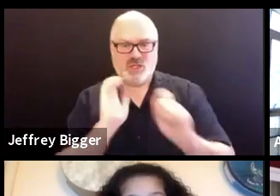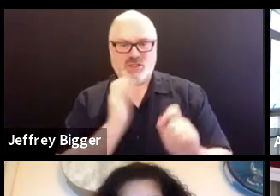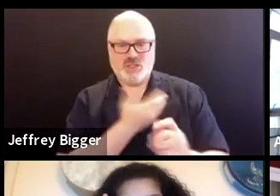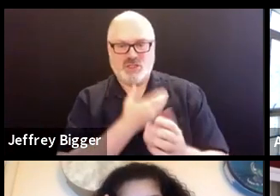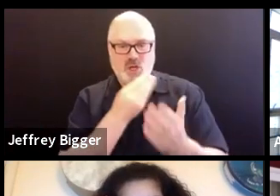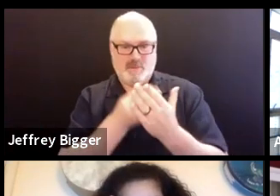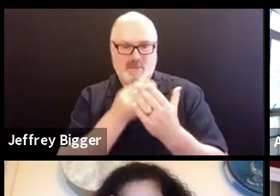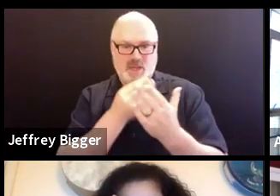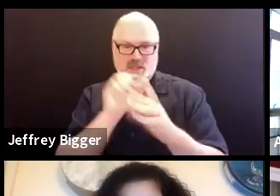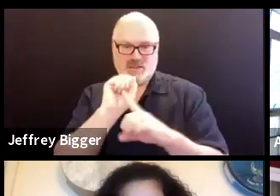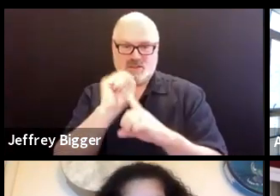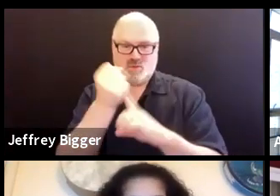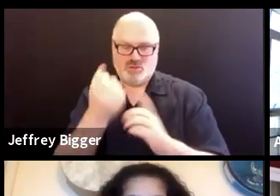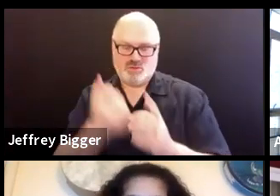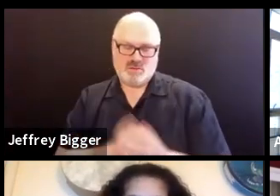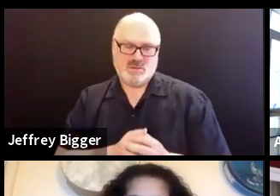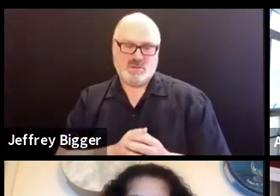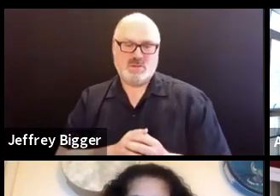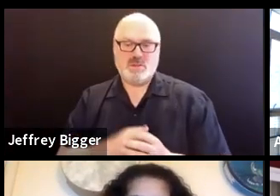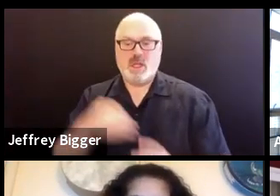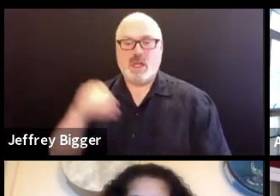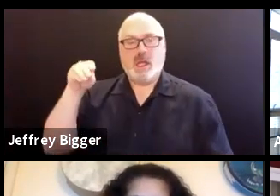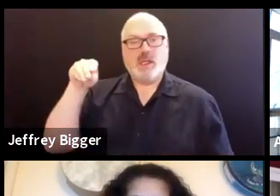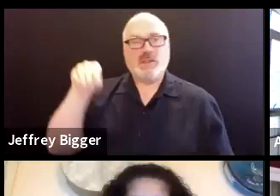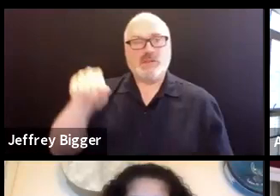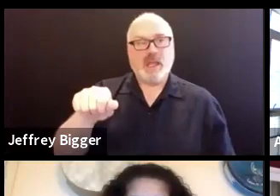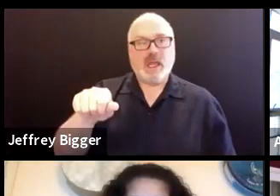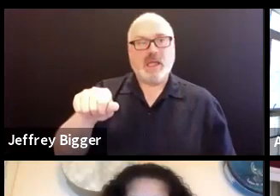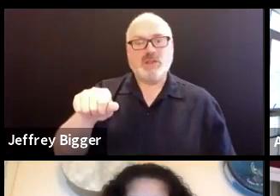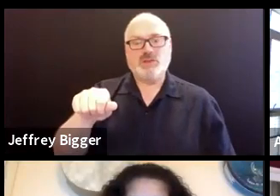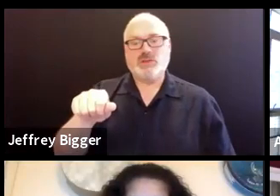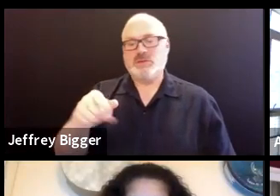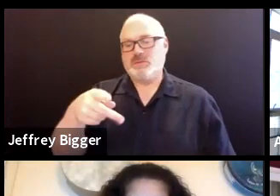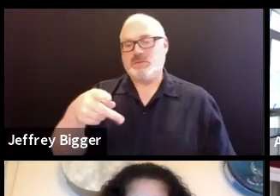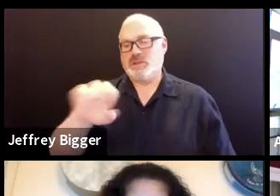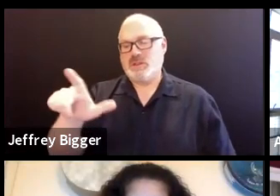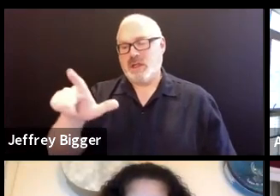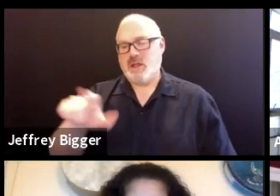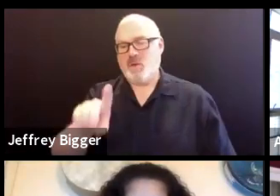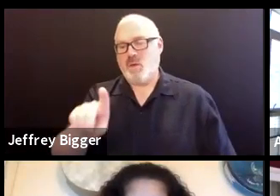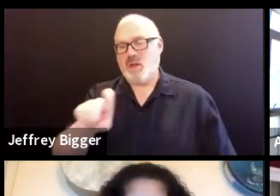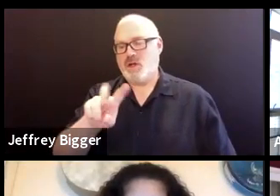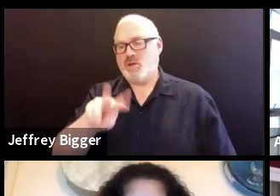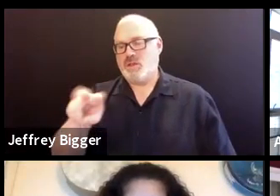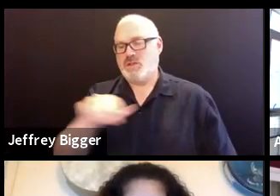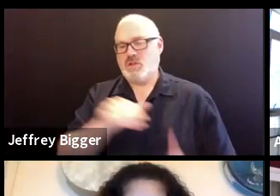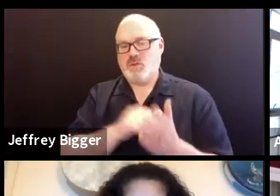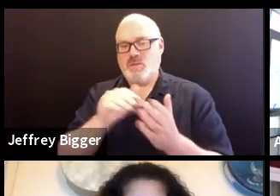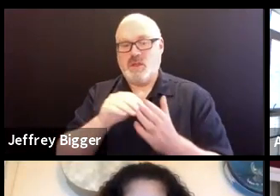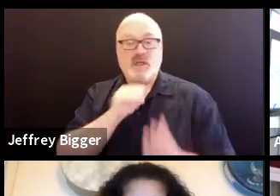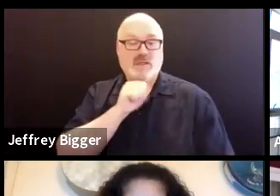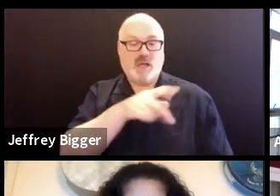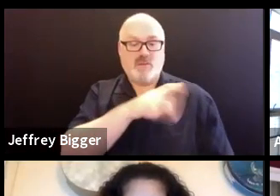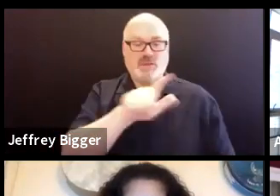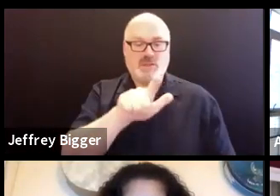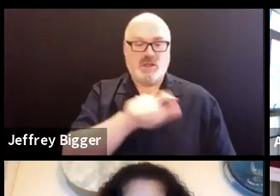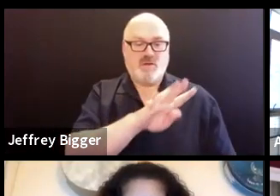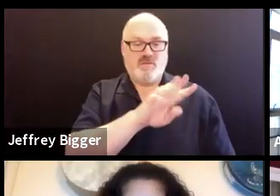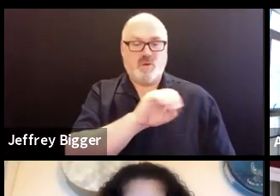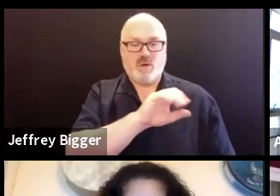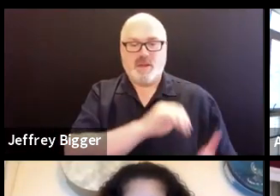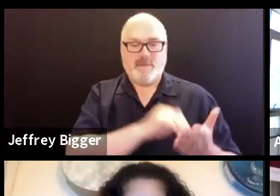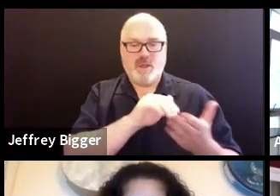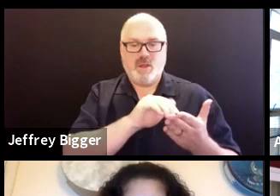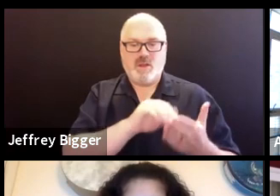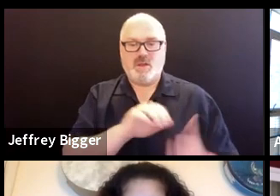revenue. The expenditures there, personnel, 122 million, non-personnel, 40 million,